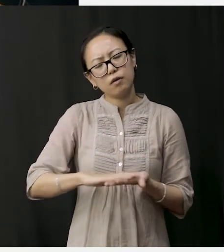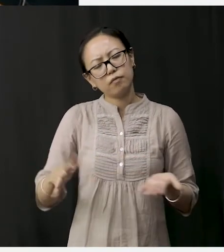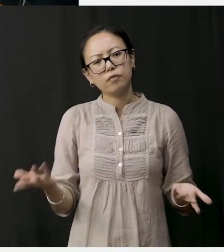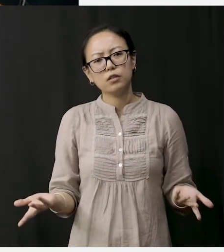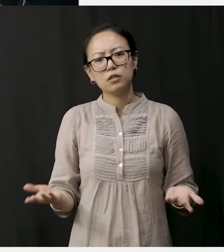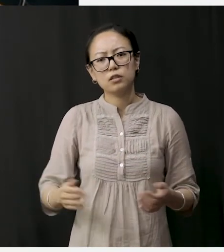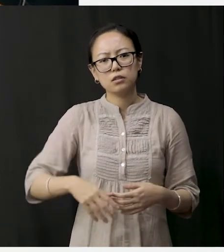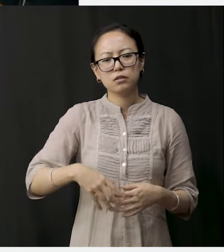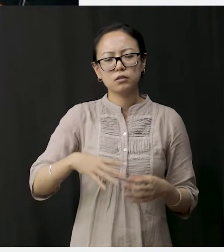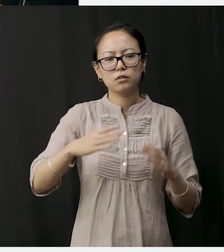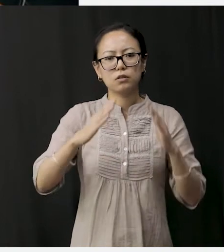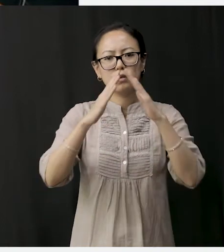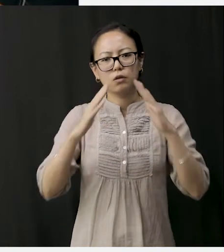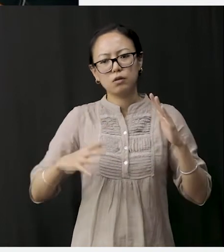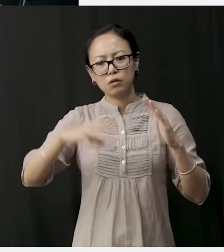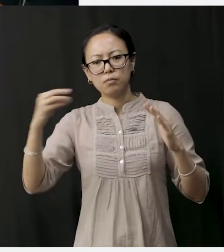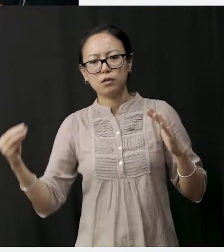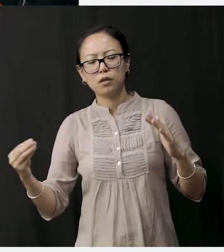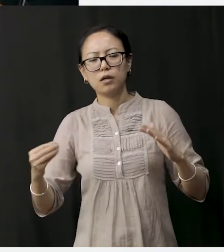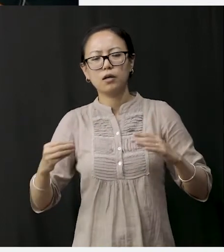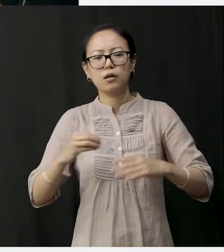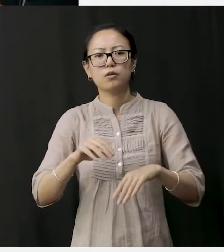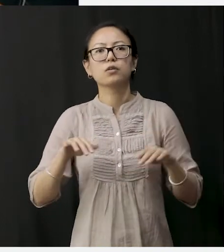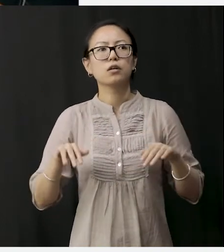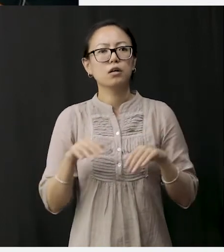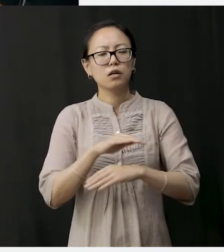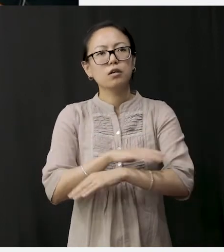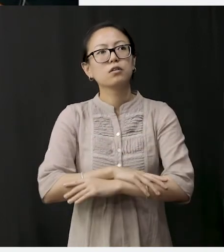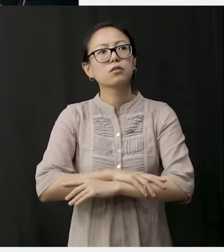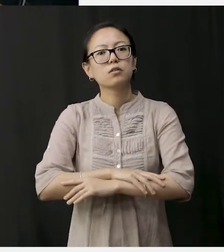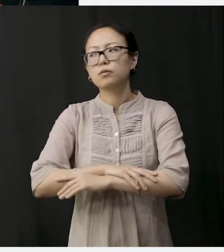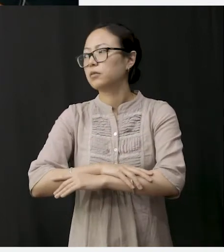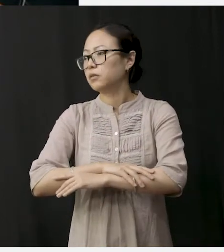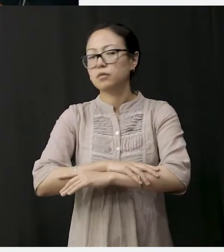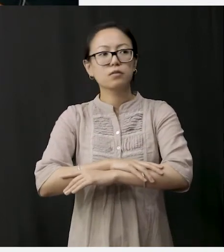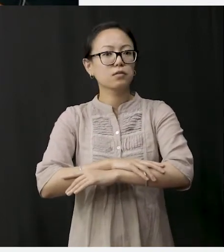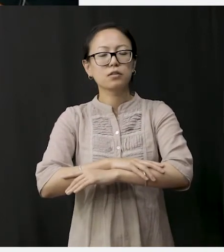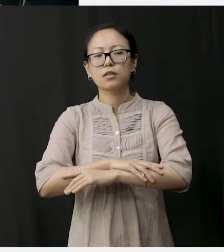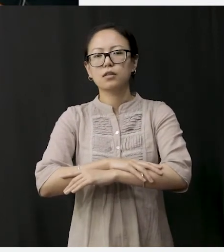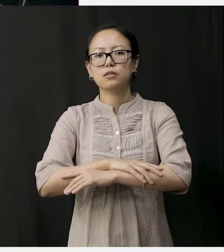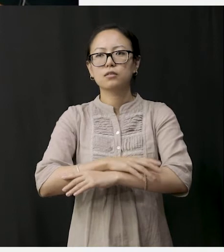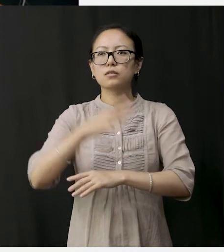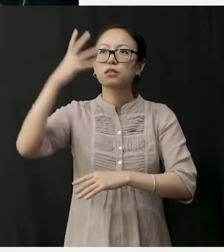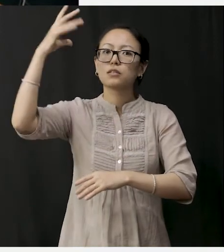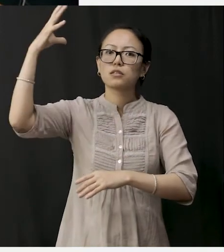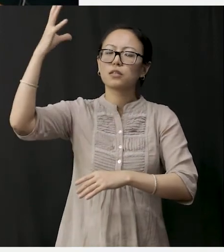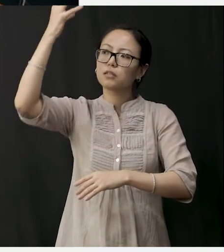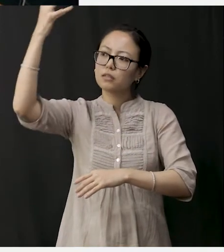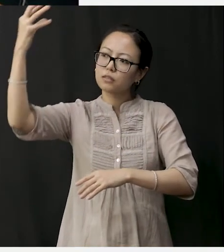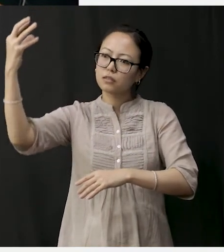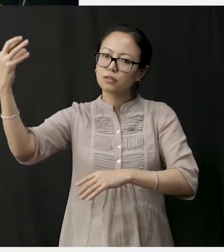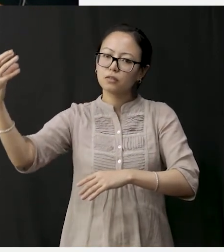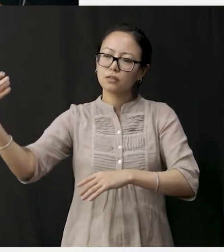the family, they all stood in their veranda and they watched the sunset. And by the time it was 8 p.m. Okay, so as it